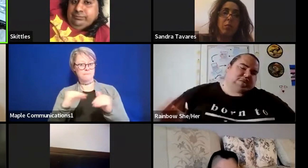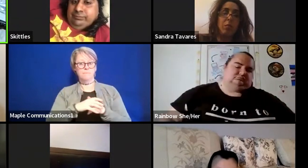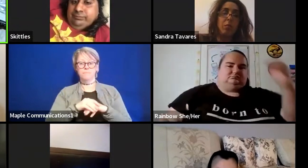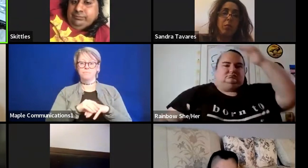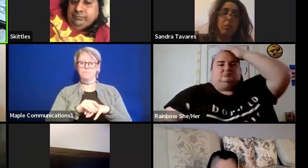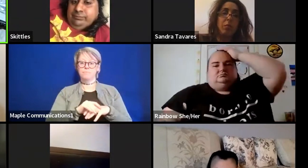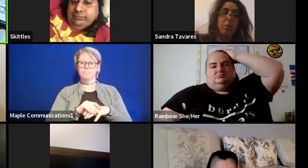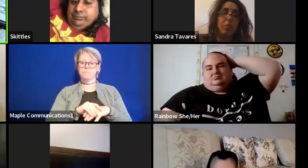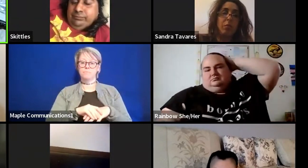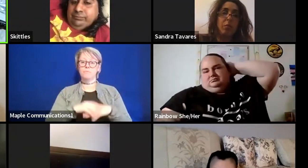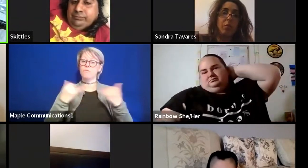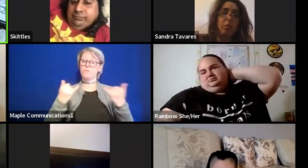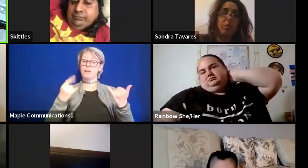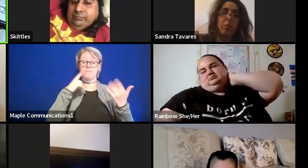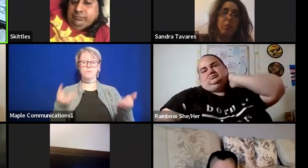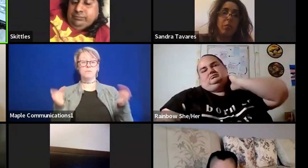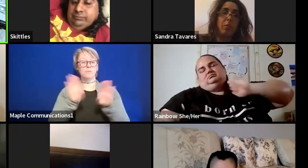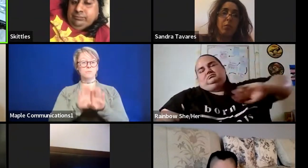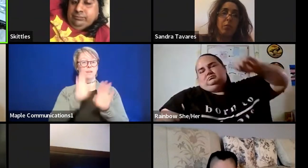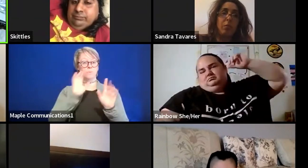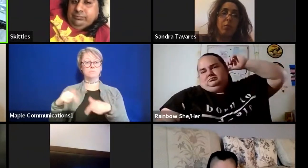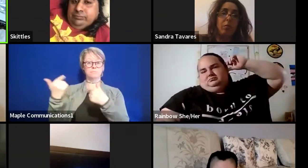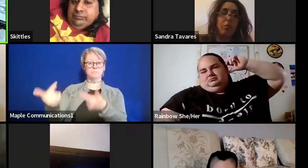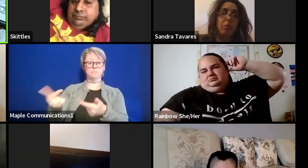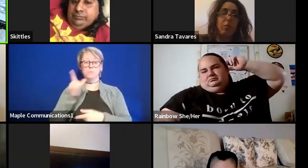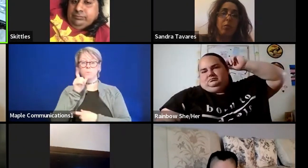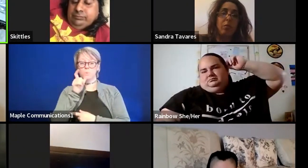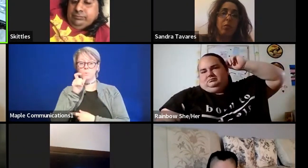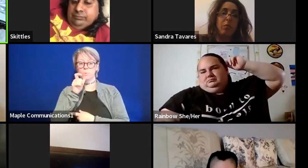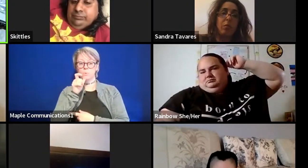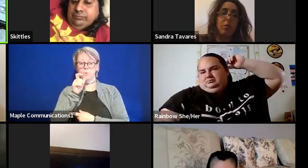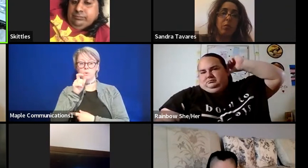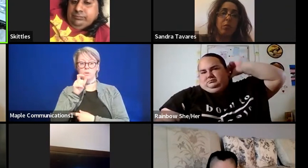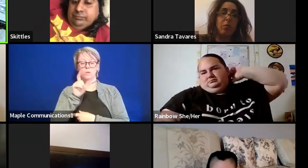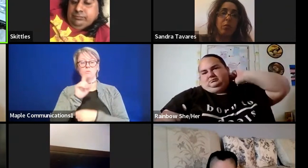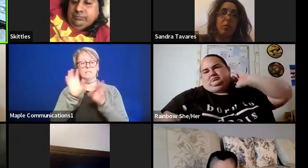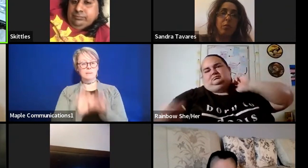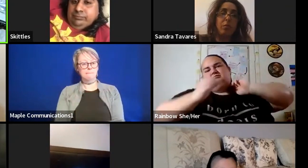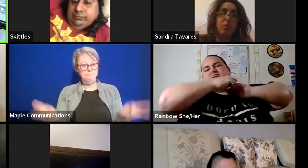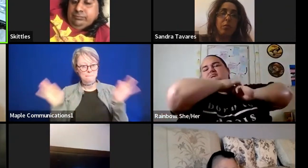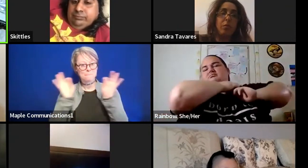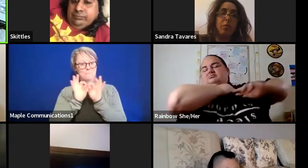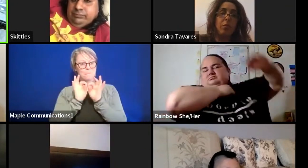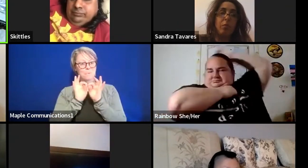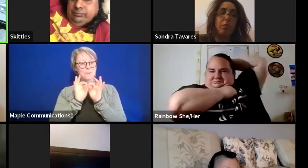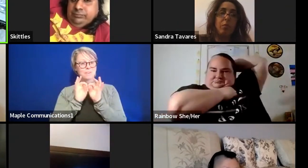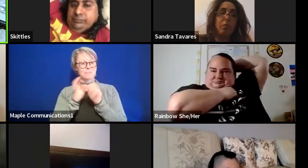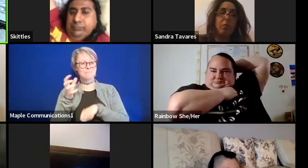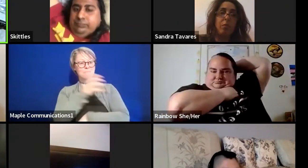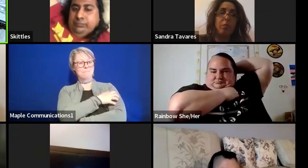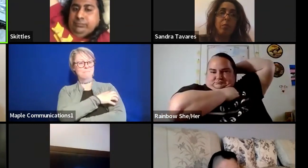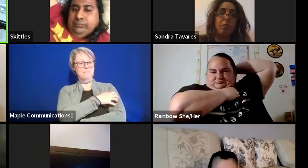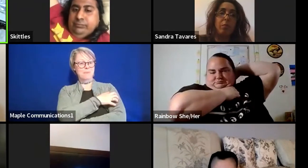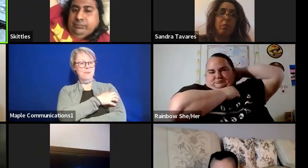right now, for closing, I'm going to hand things over to a very important and powerful friend